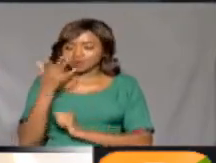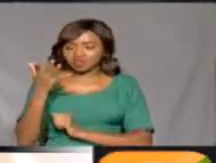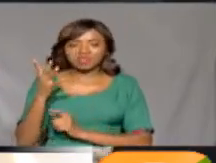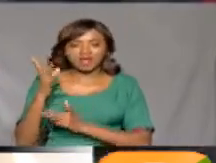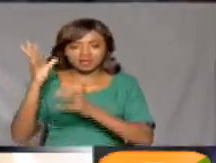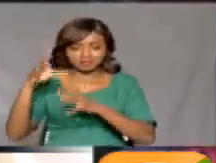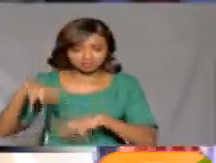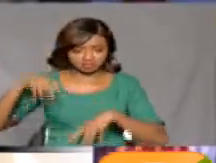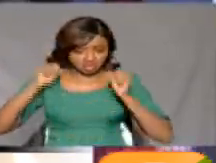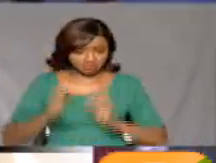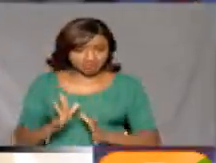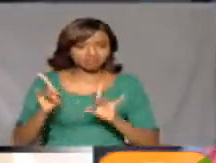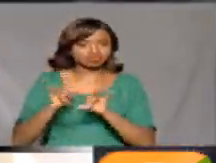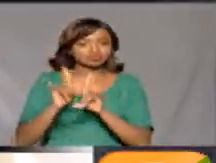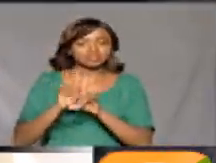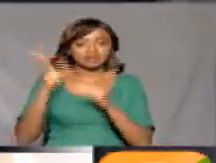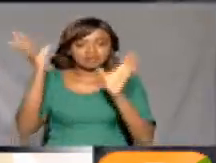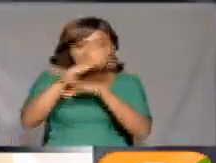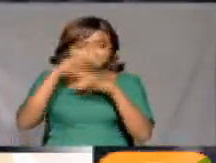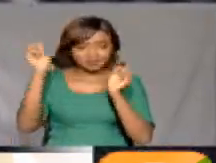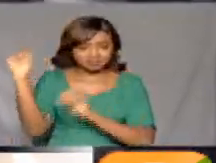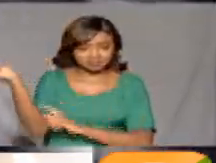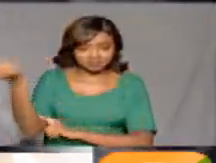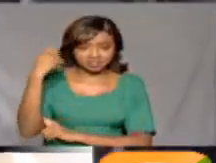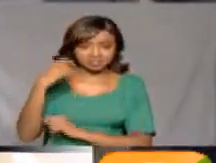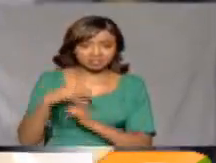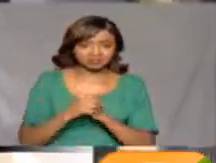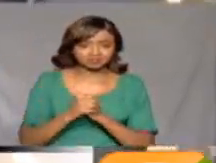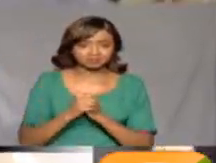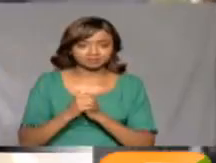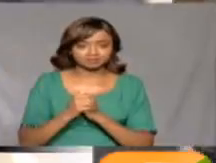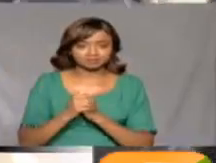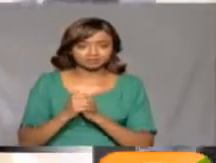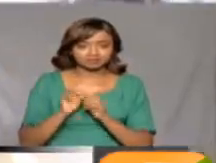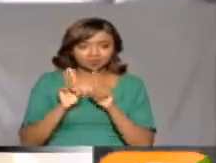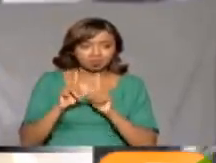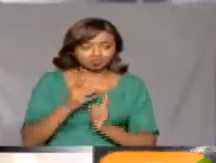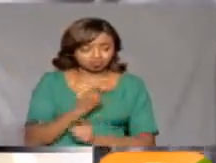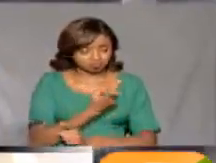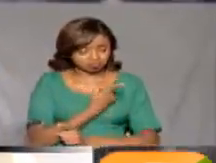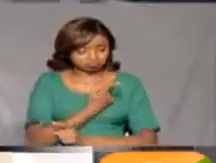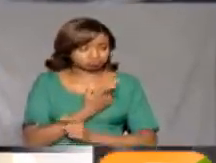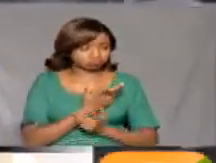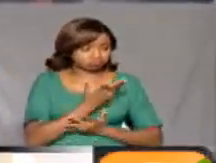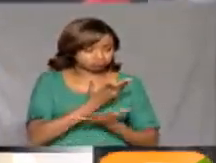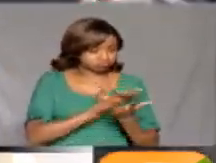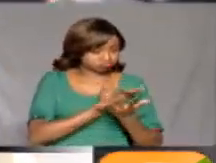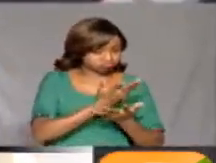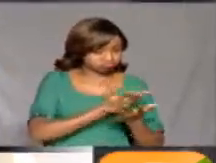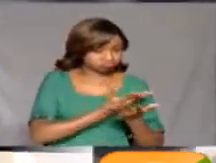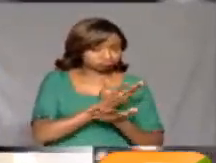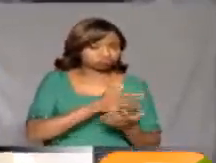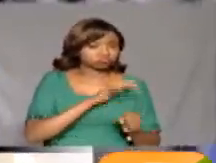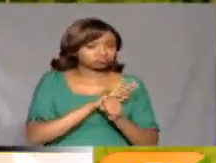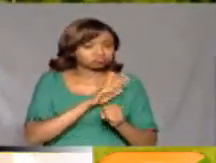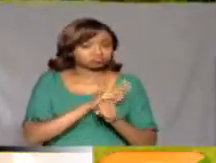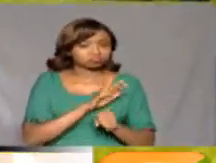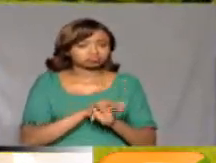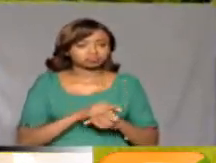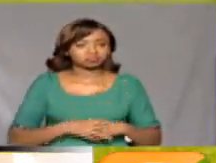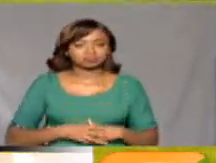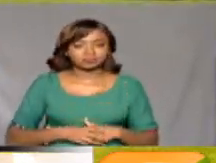even in our university days, we interacted with him a lot as student leaders from different districts of